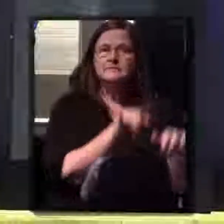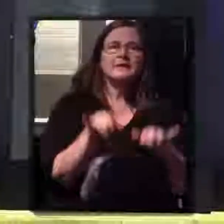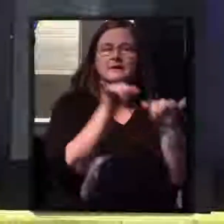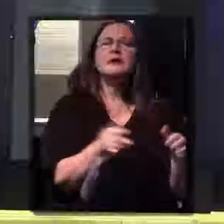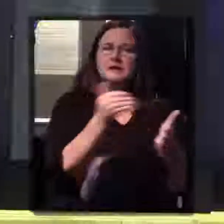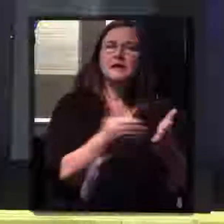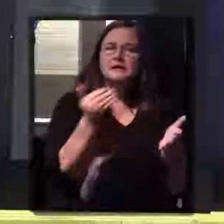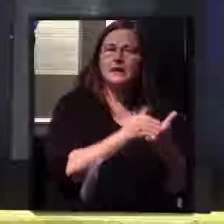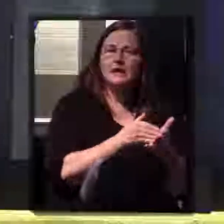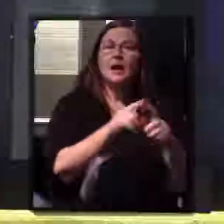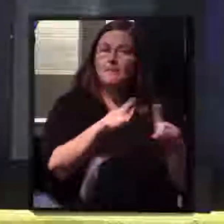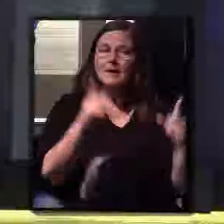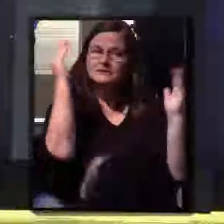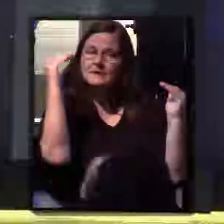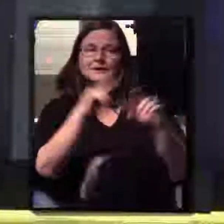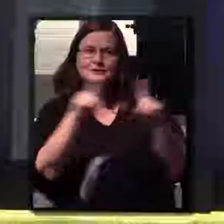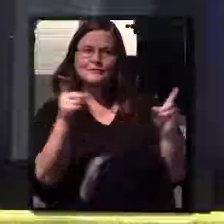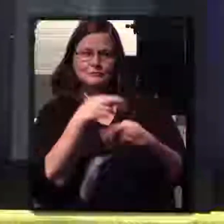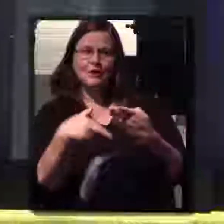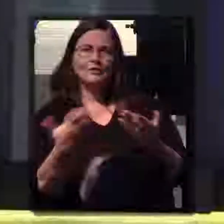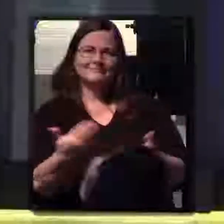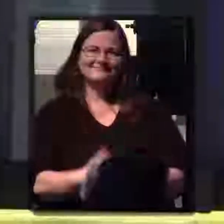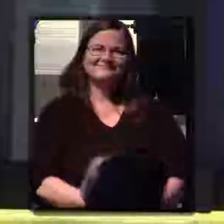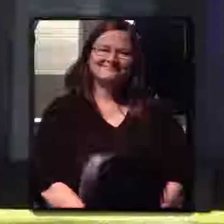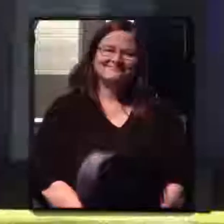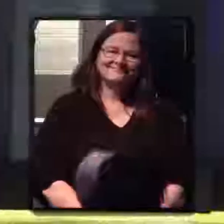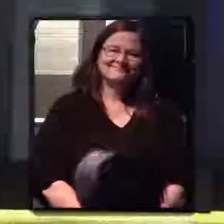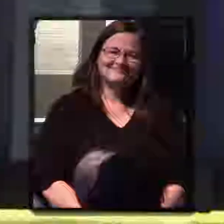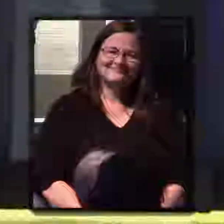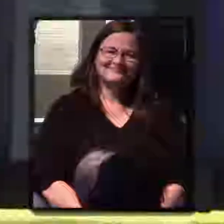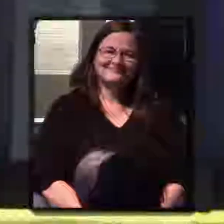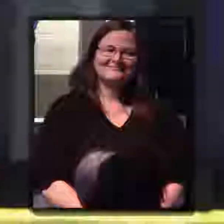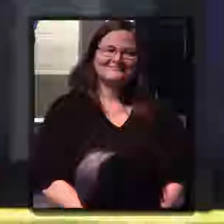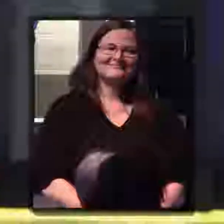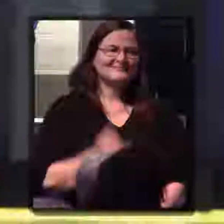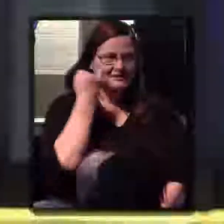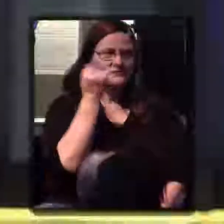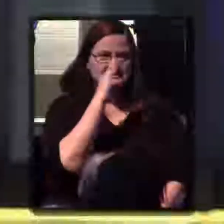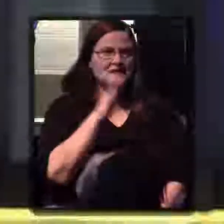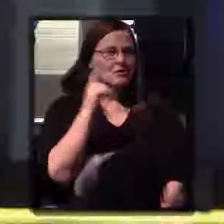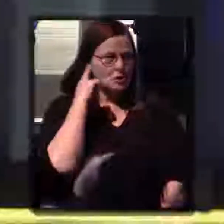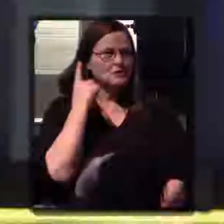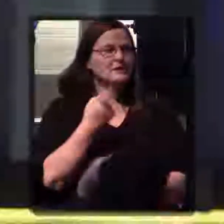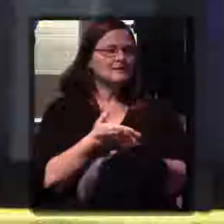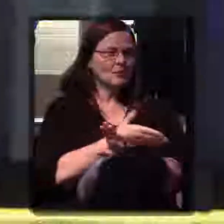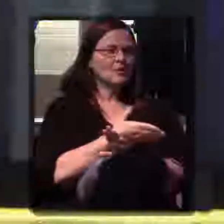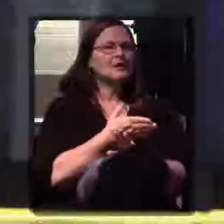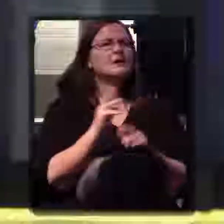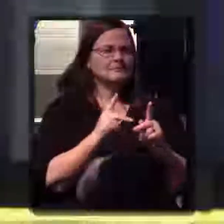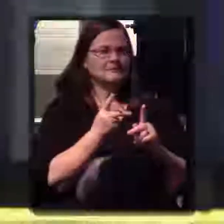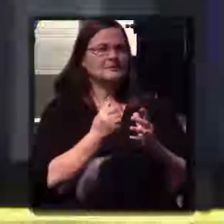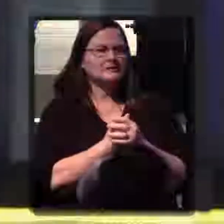insanity? Doing the same thing over and over again, expecting a different result, right? If